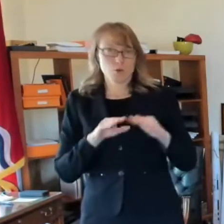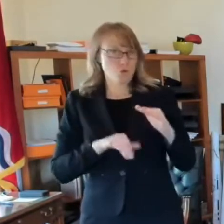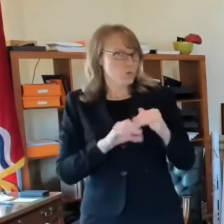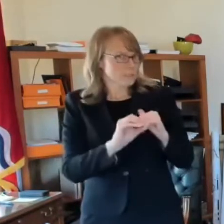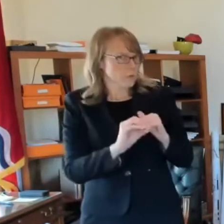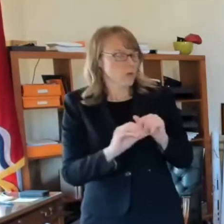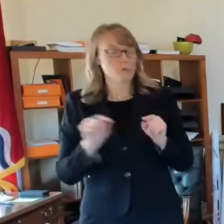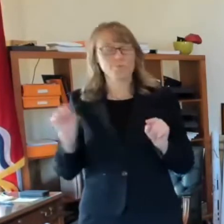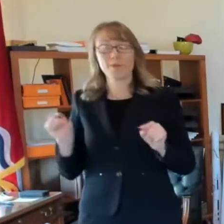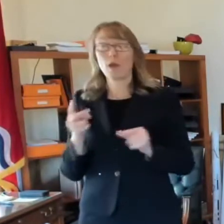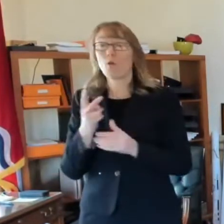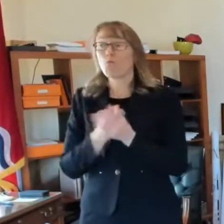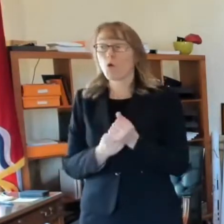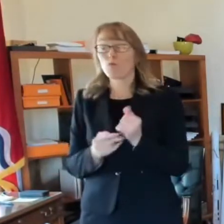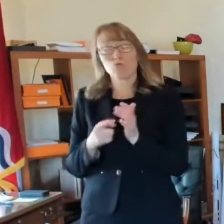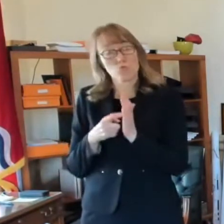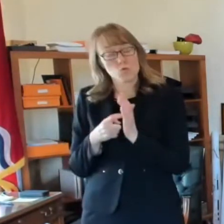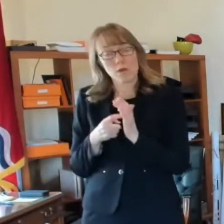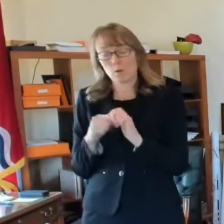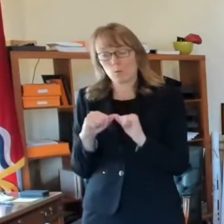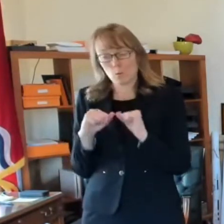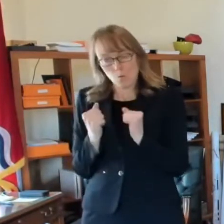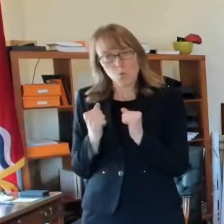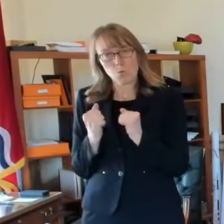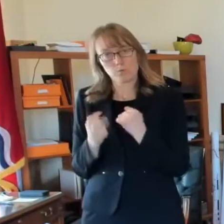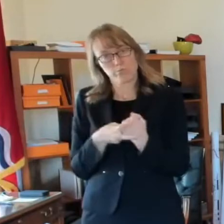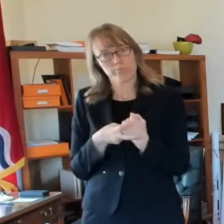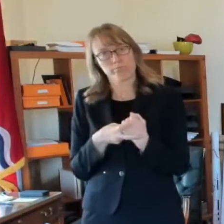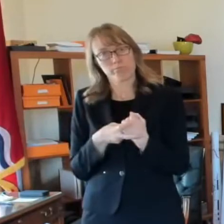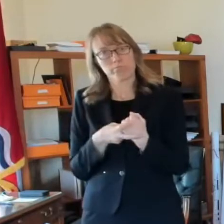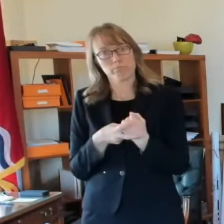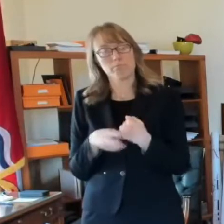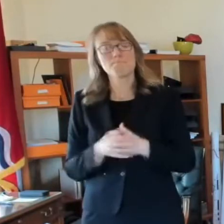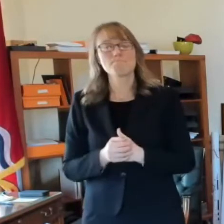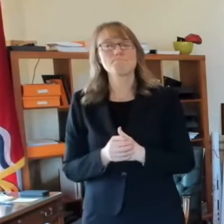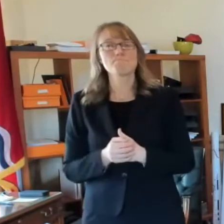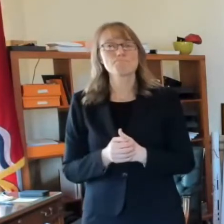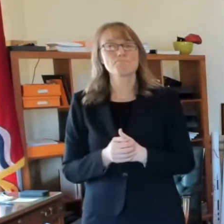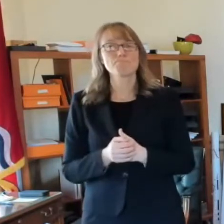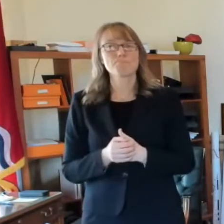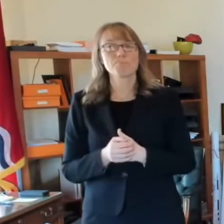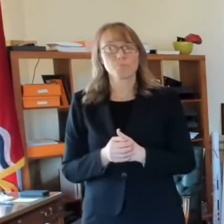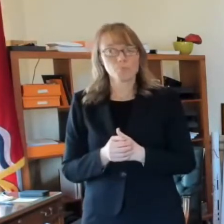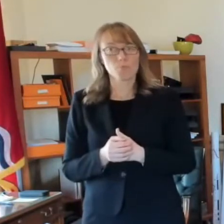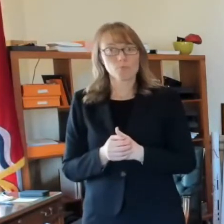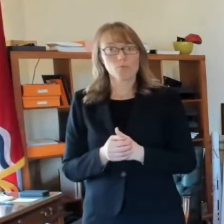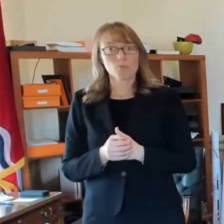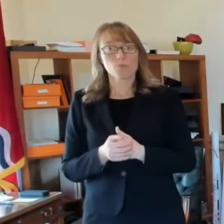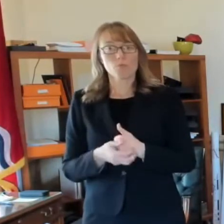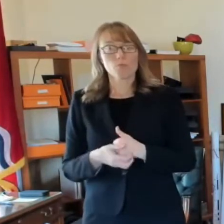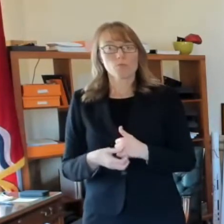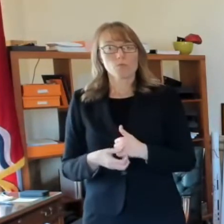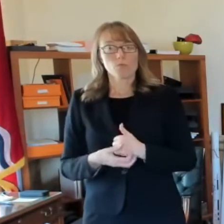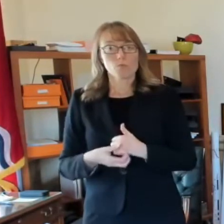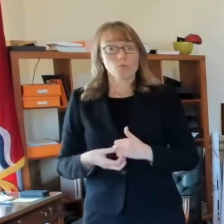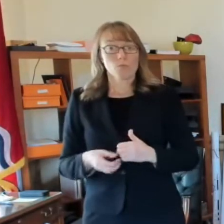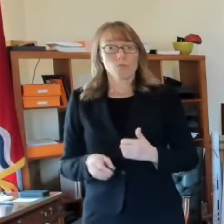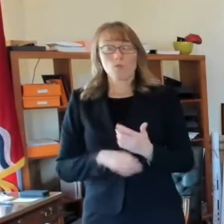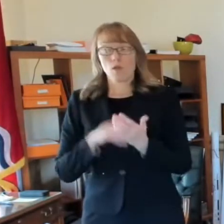the Moderna one is 20 degrees below. But in either case, they have to be kept in very